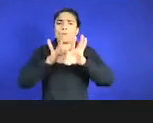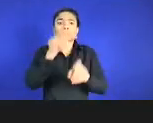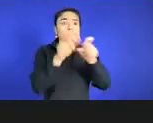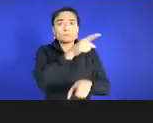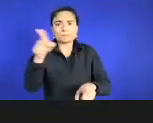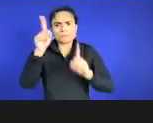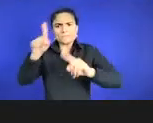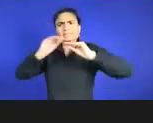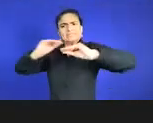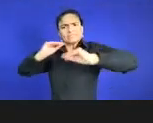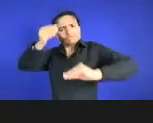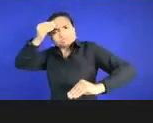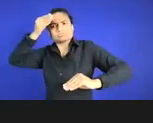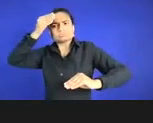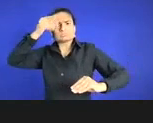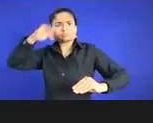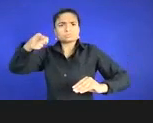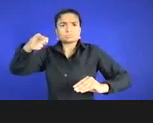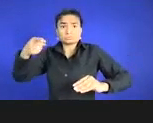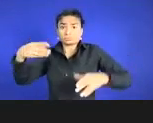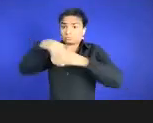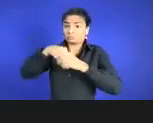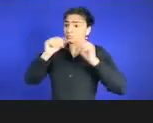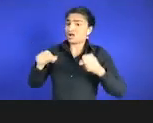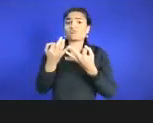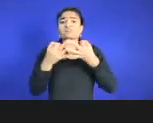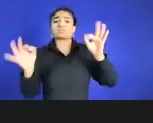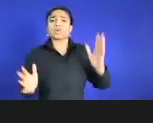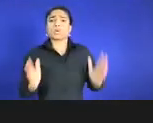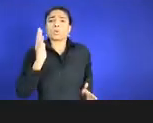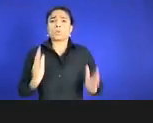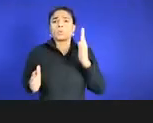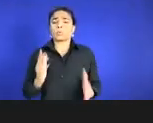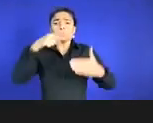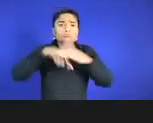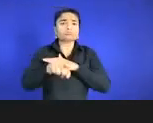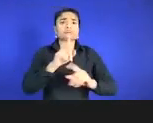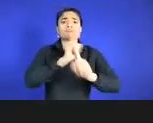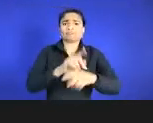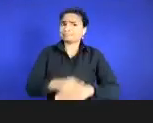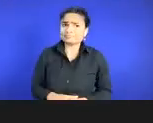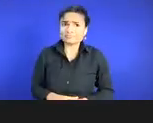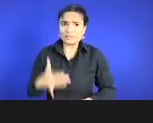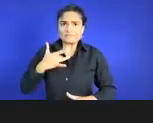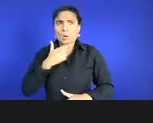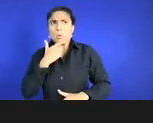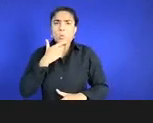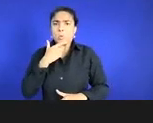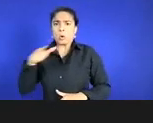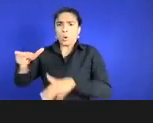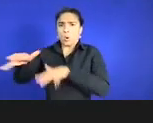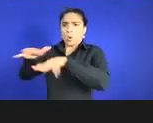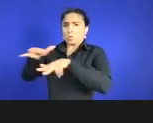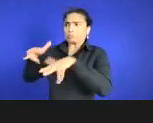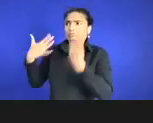they feel, oh, okay, this organization is already doing all this lot for us. So, well, if they're asking for maybe some